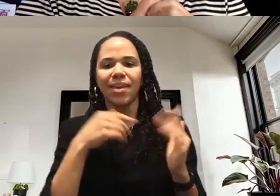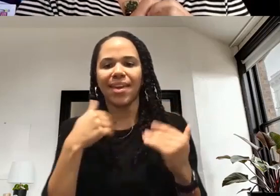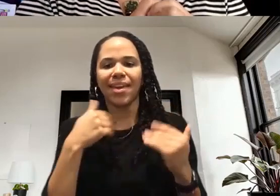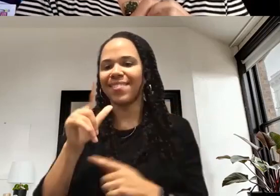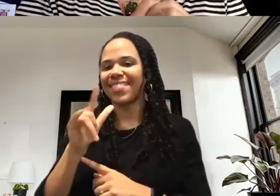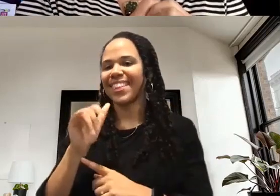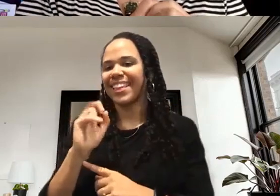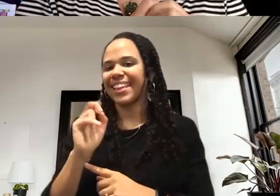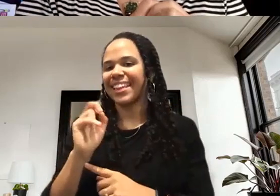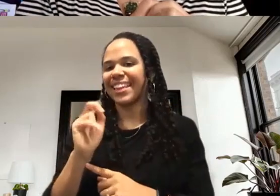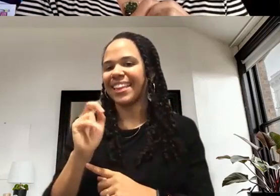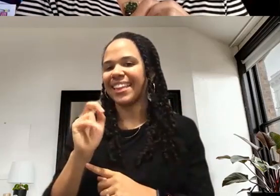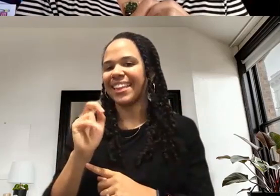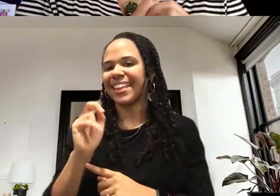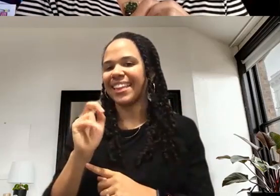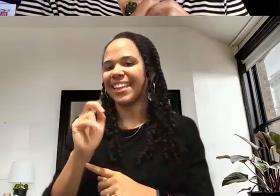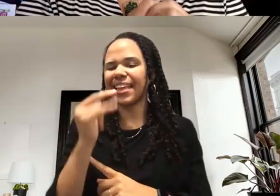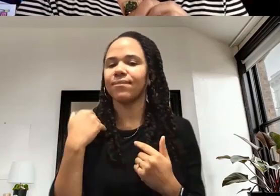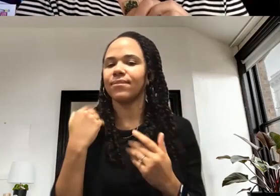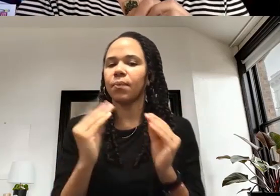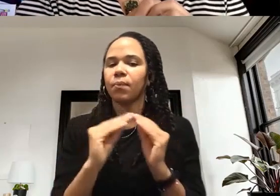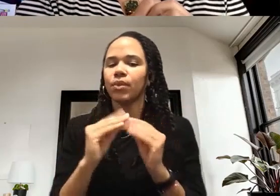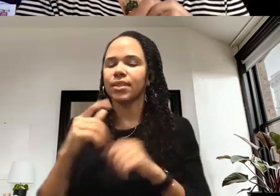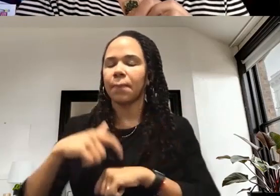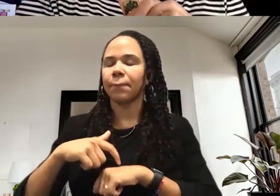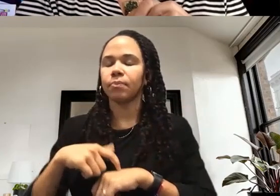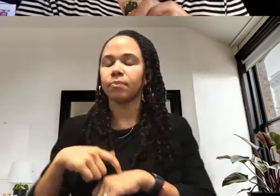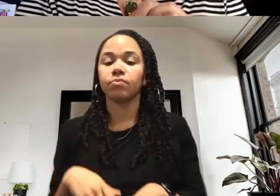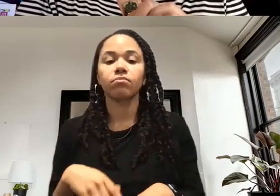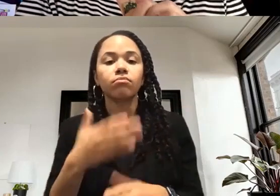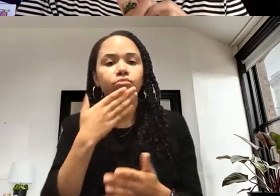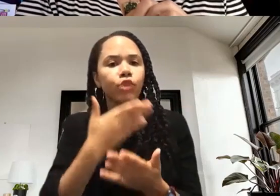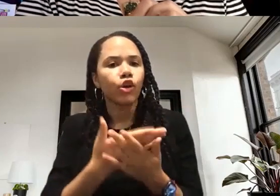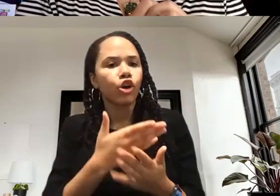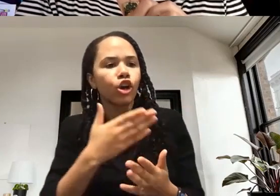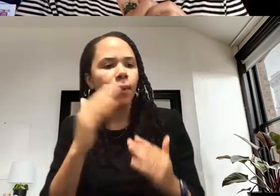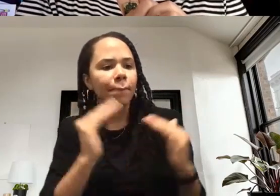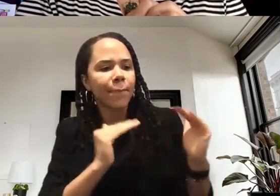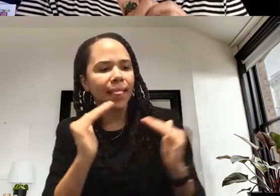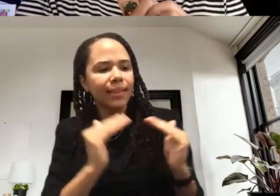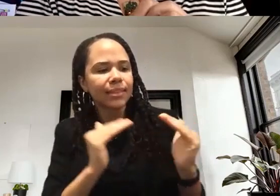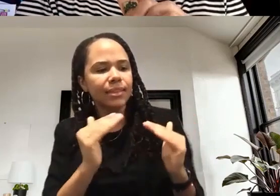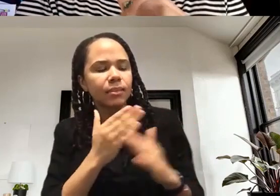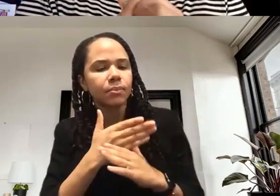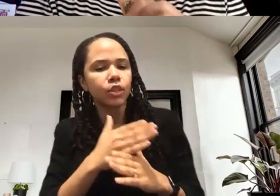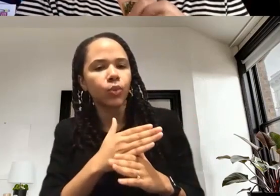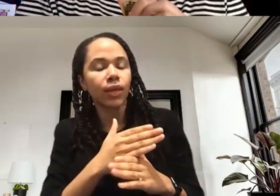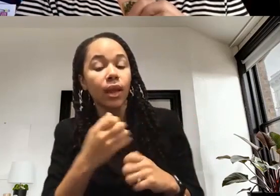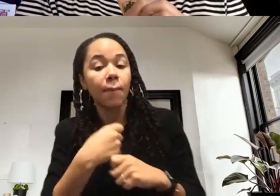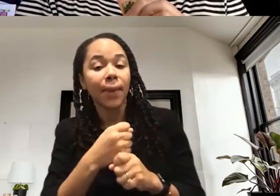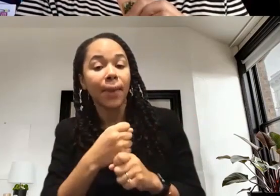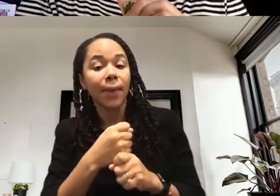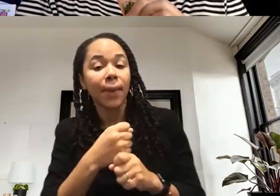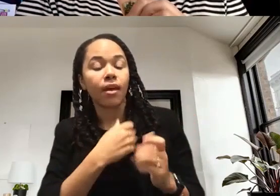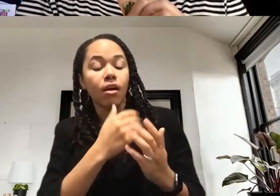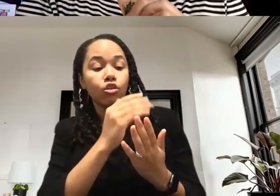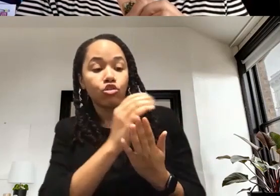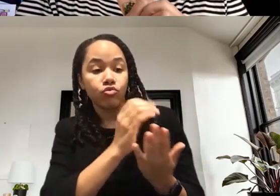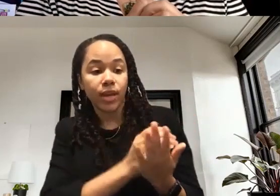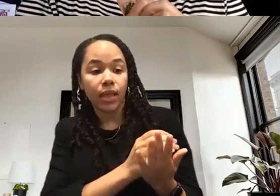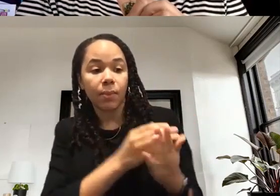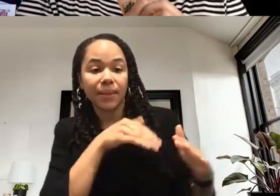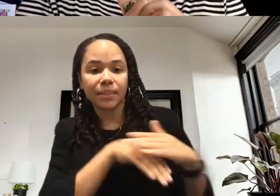The last question that we have is, what is a good balance, in your opinion, between focusing on making the curriculum accessible versus the